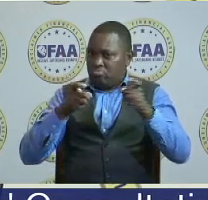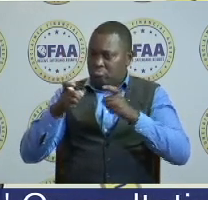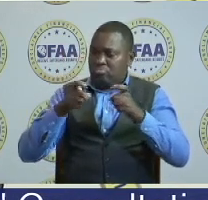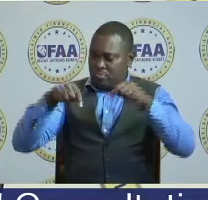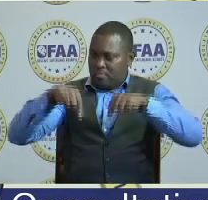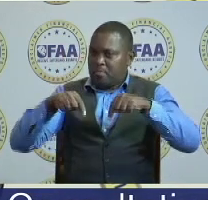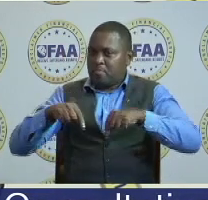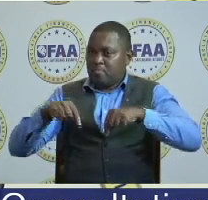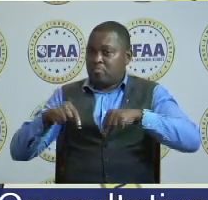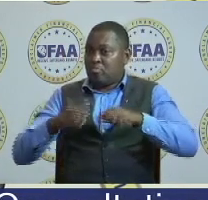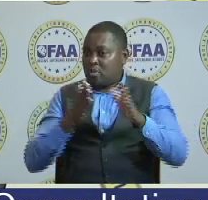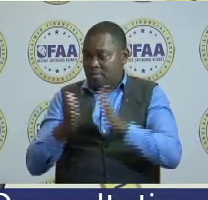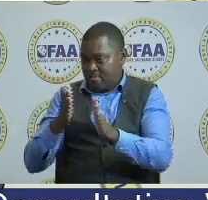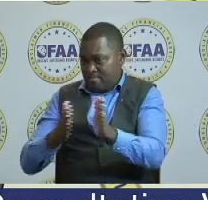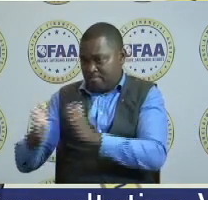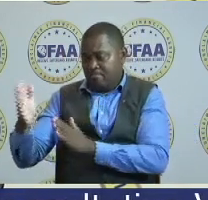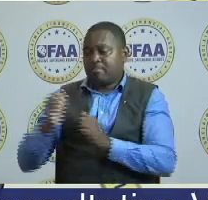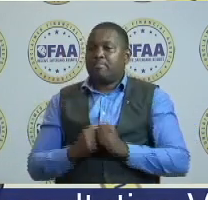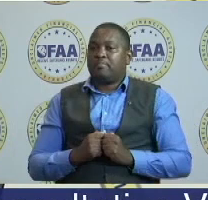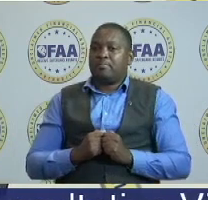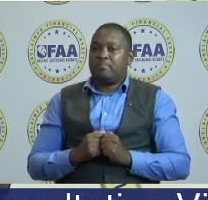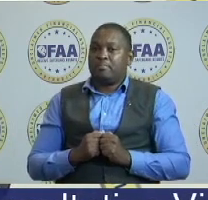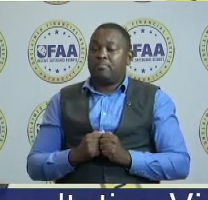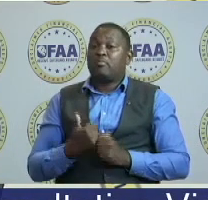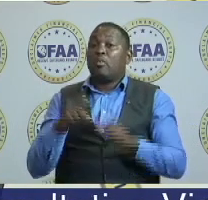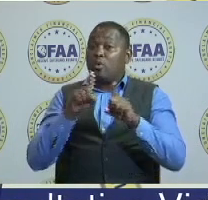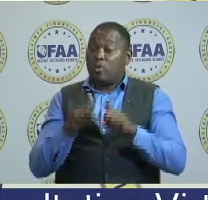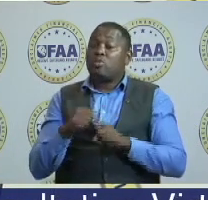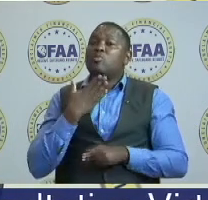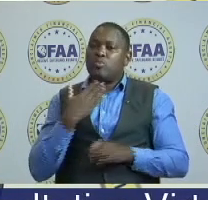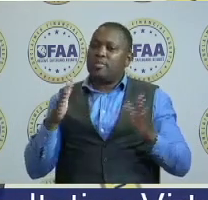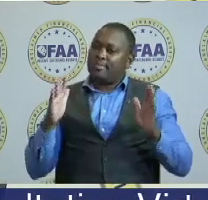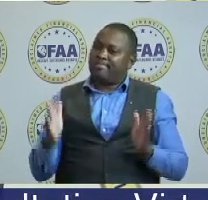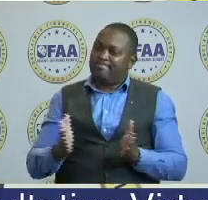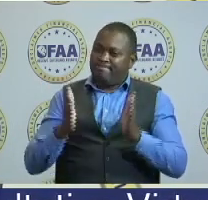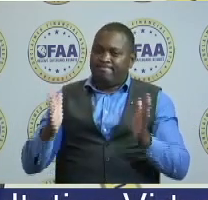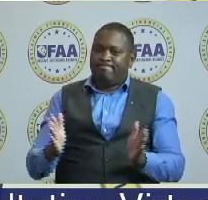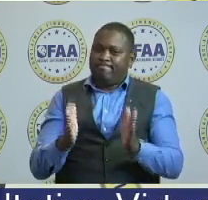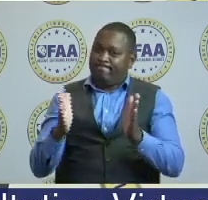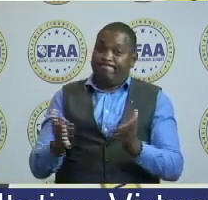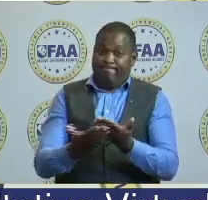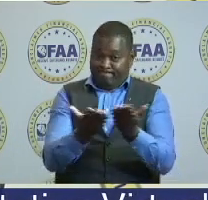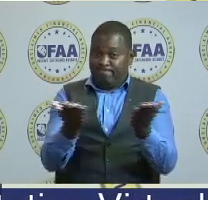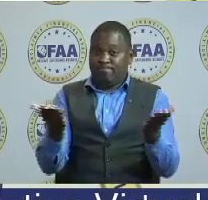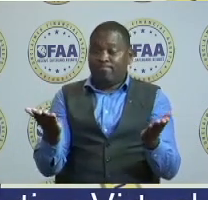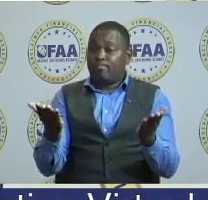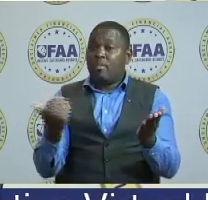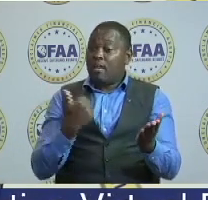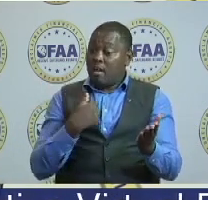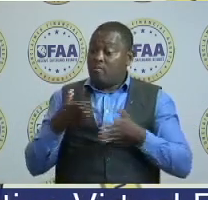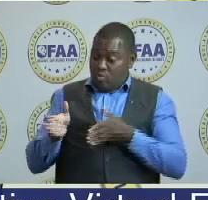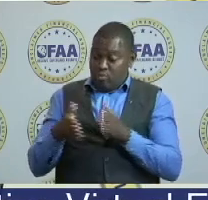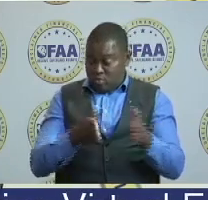for having made this possible. And I really want to encourage you as participants to take the opportunity